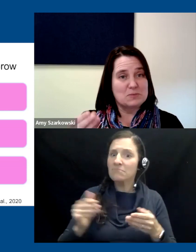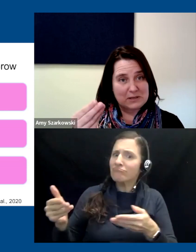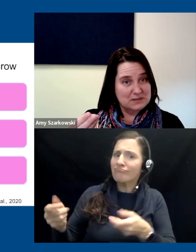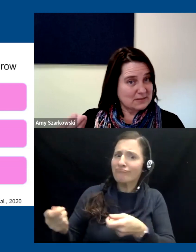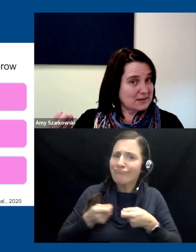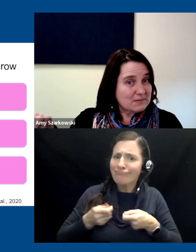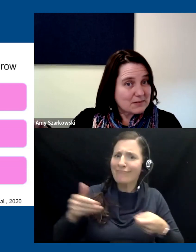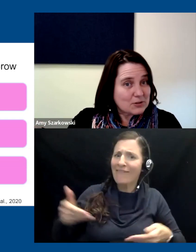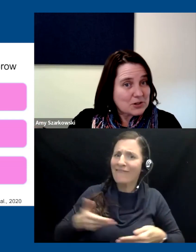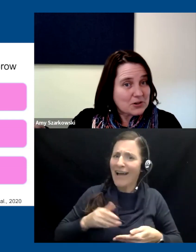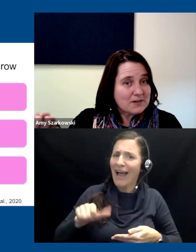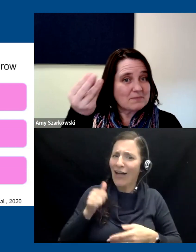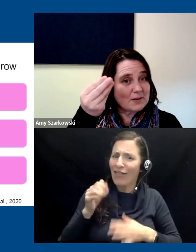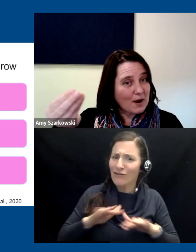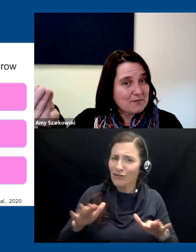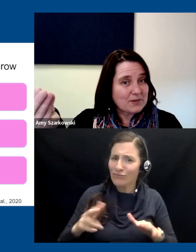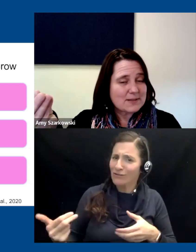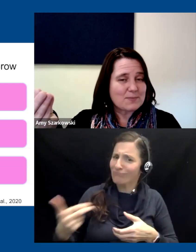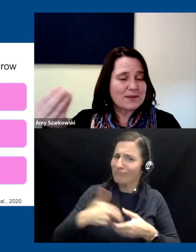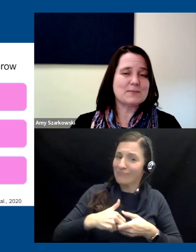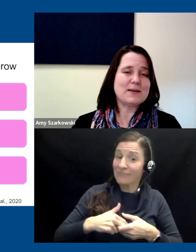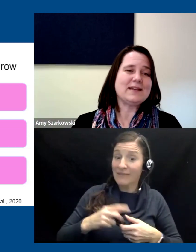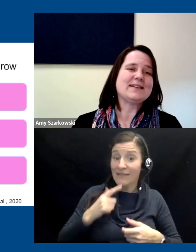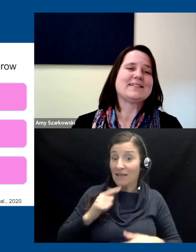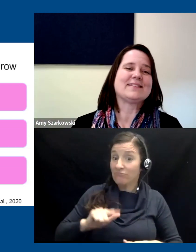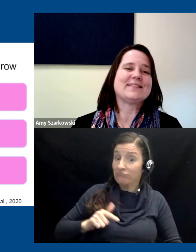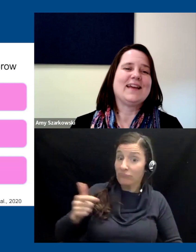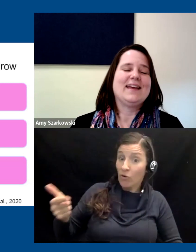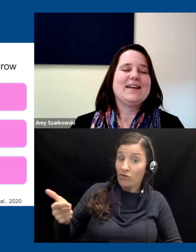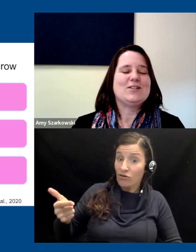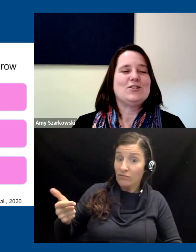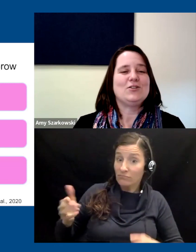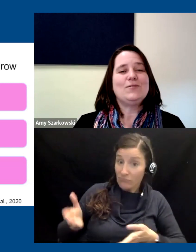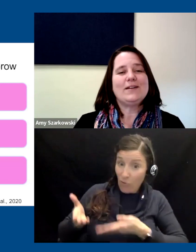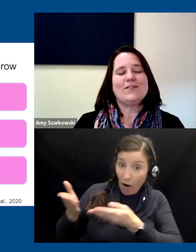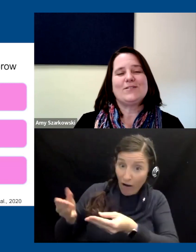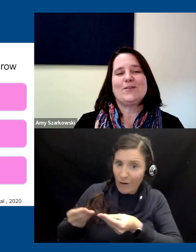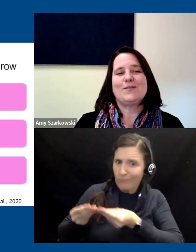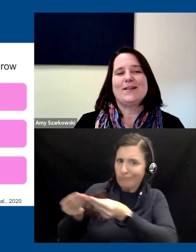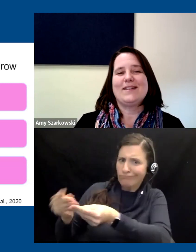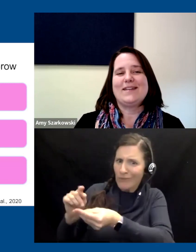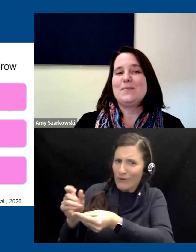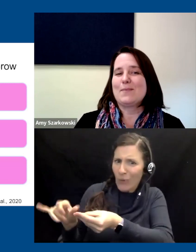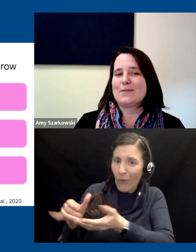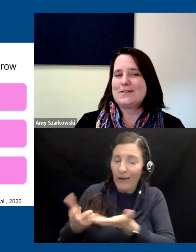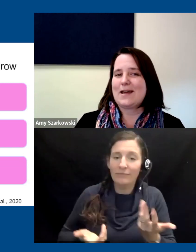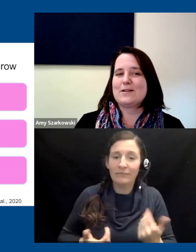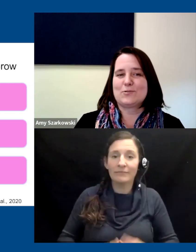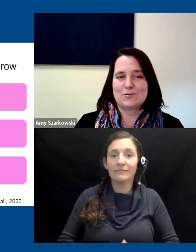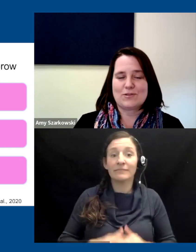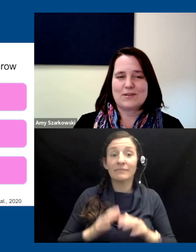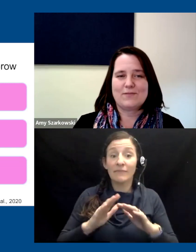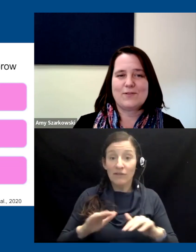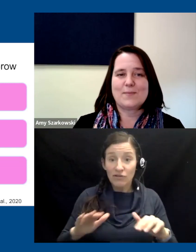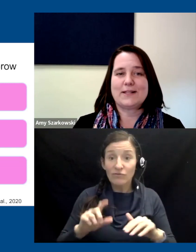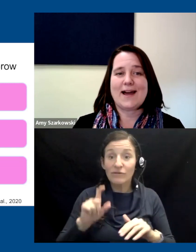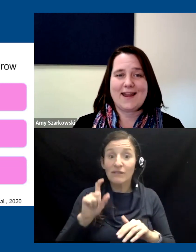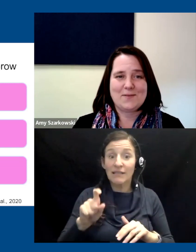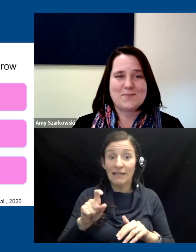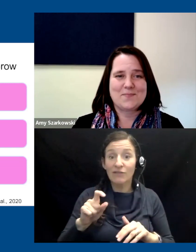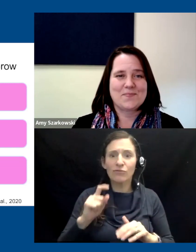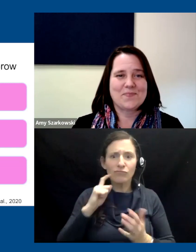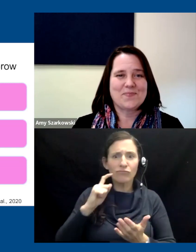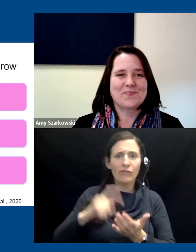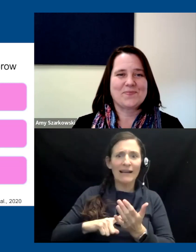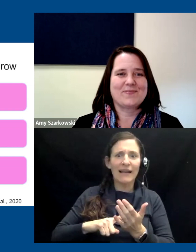Maybe that just means your turn, offering something to somebody. Children also need to be able to tell a truth from a lie.